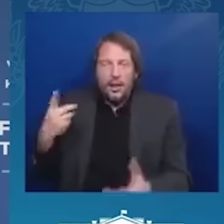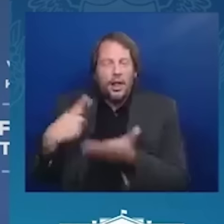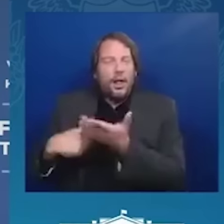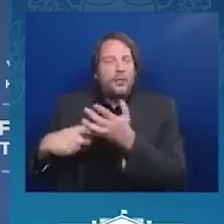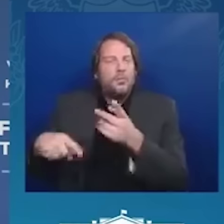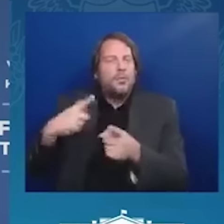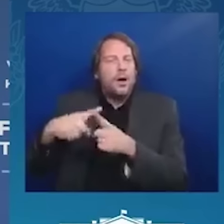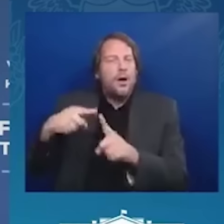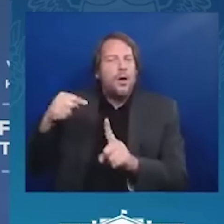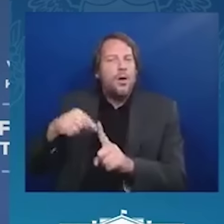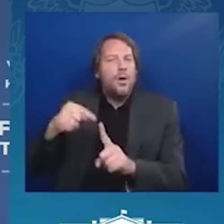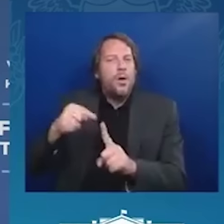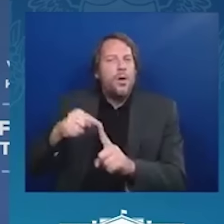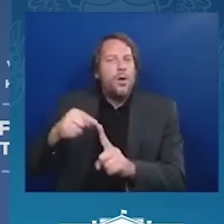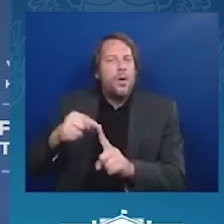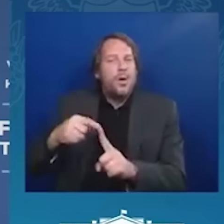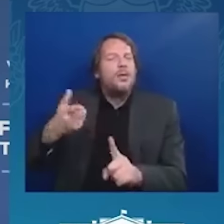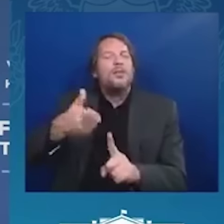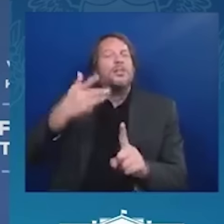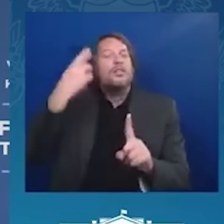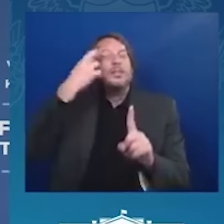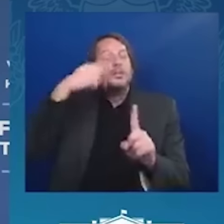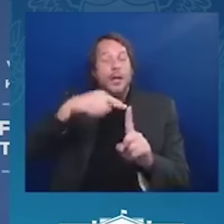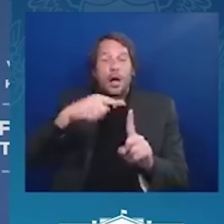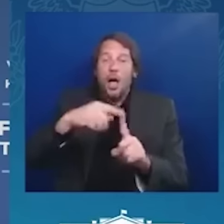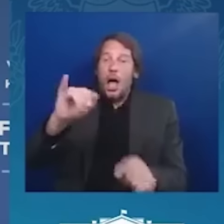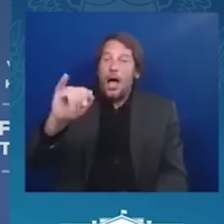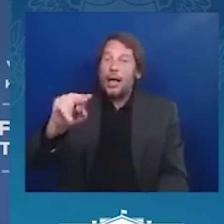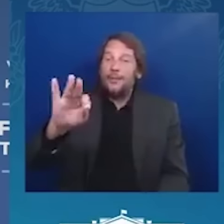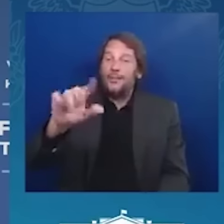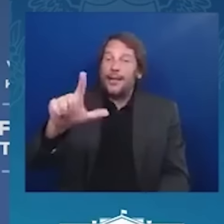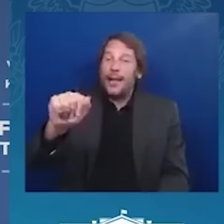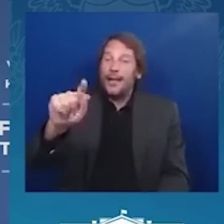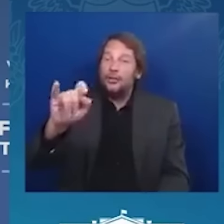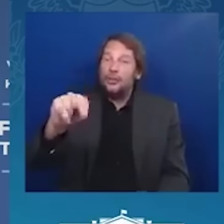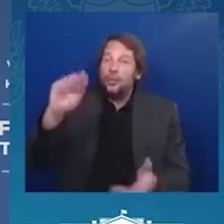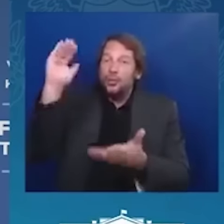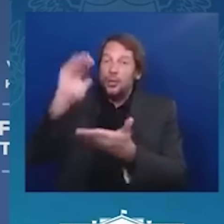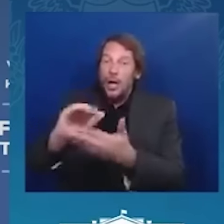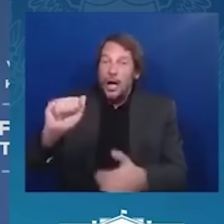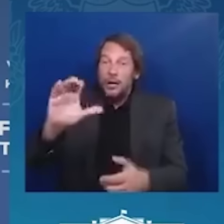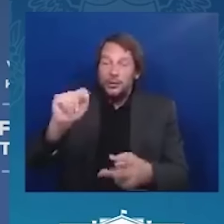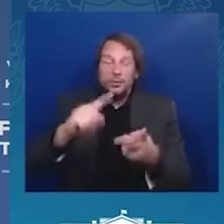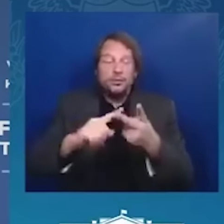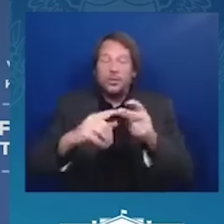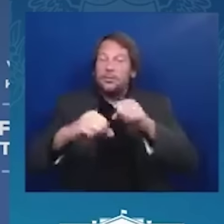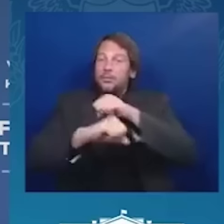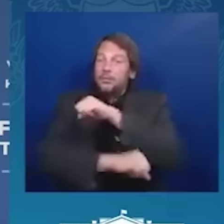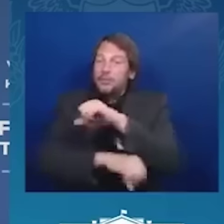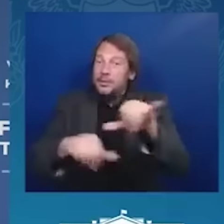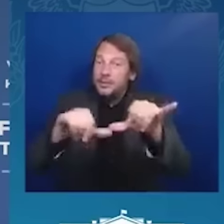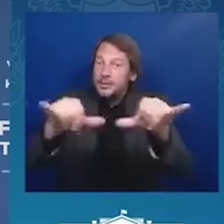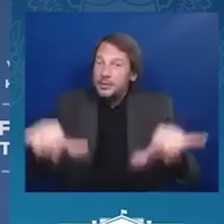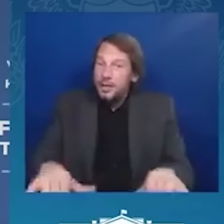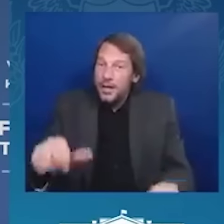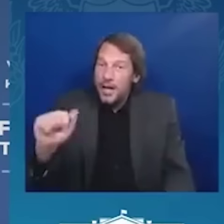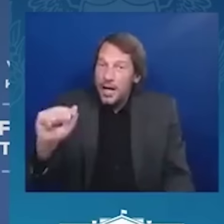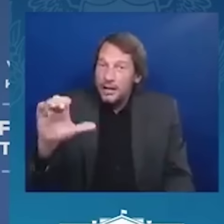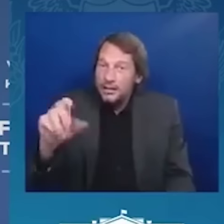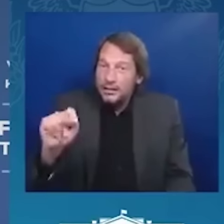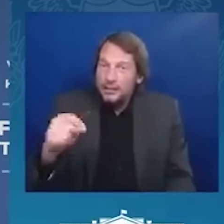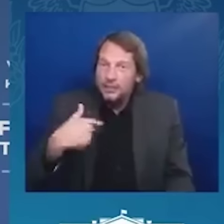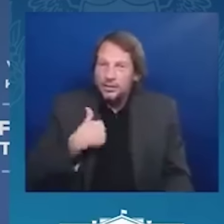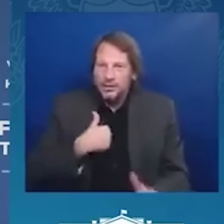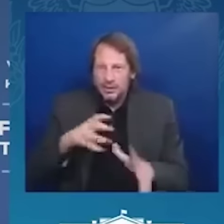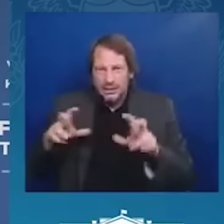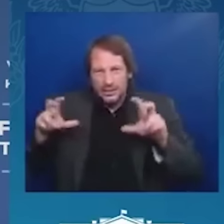Infrastructure Act, we are dropping trillions of dollars on the streets of America right now to build back up our roads and our bridges, our